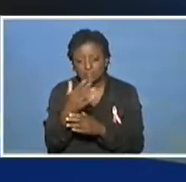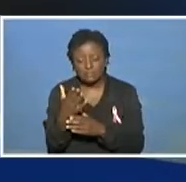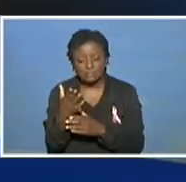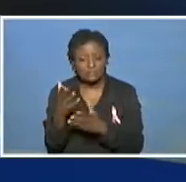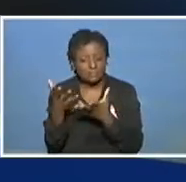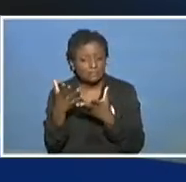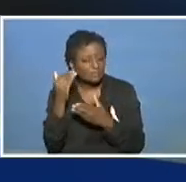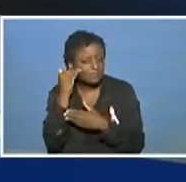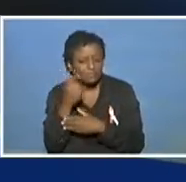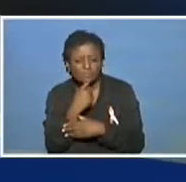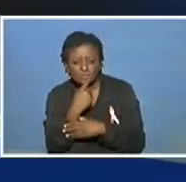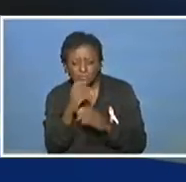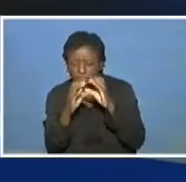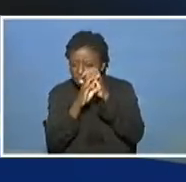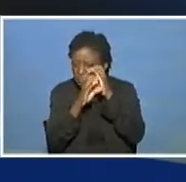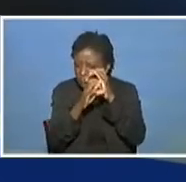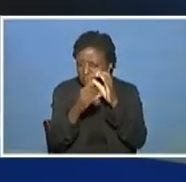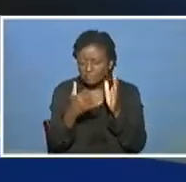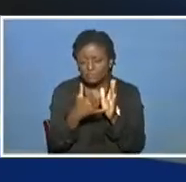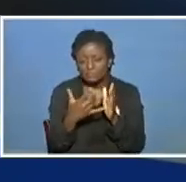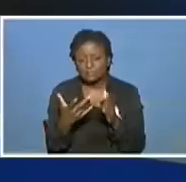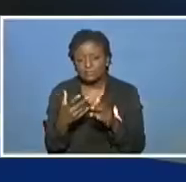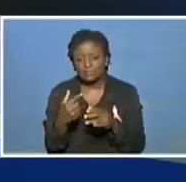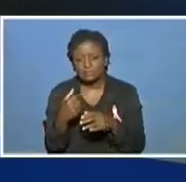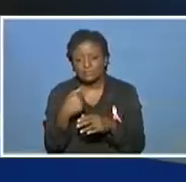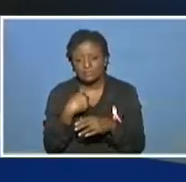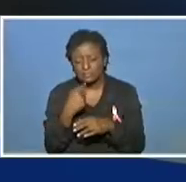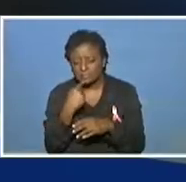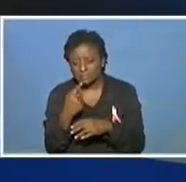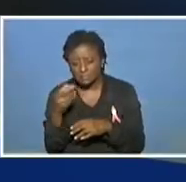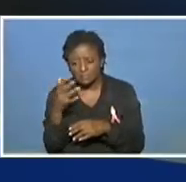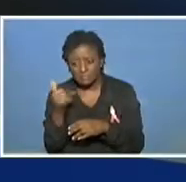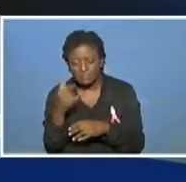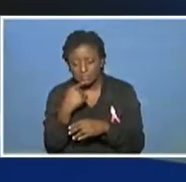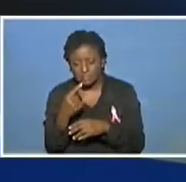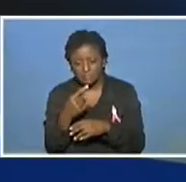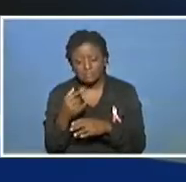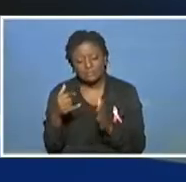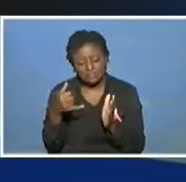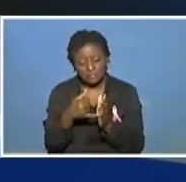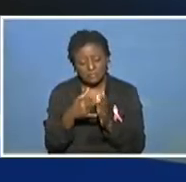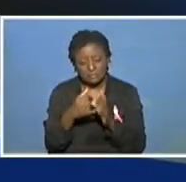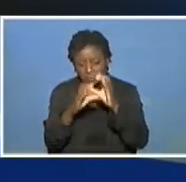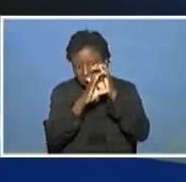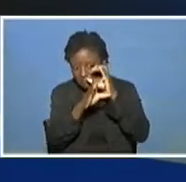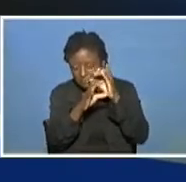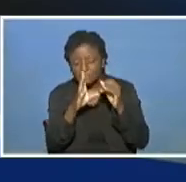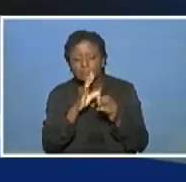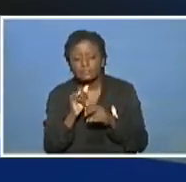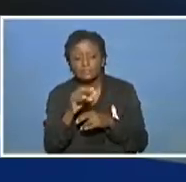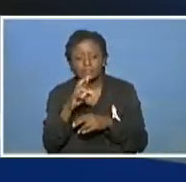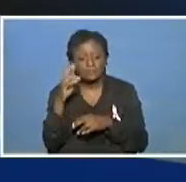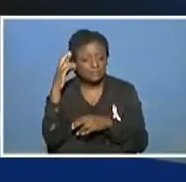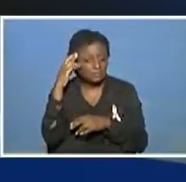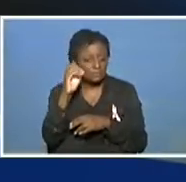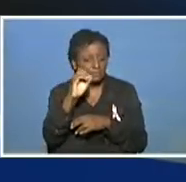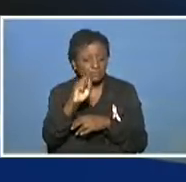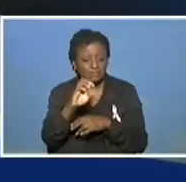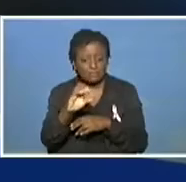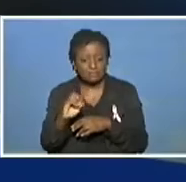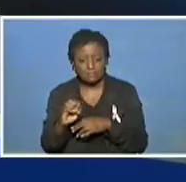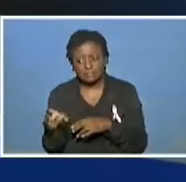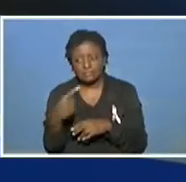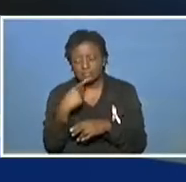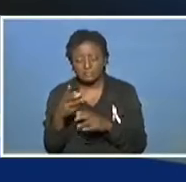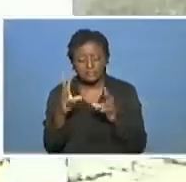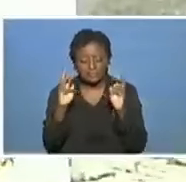so excited. So I said, it was shot by Roscoe. So he said, wow. And from then,